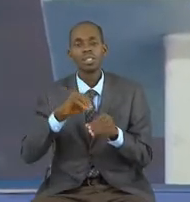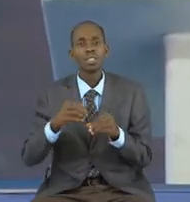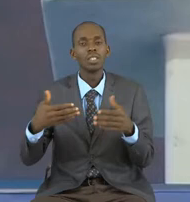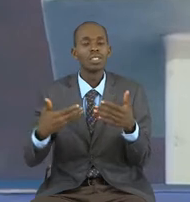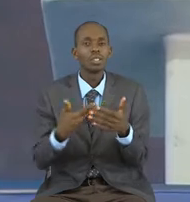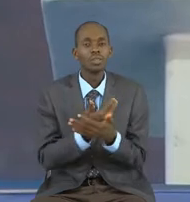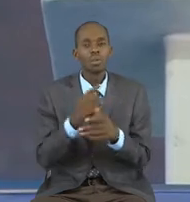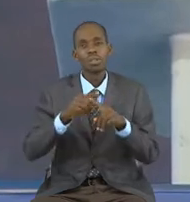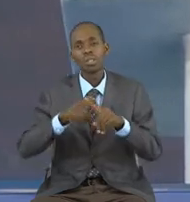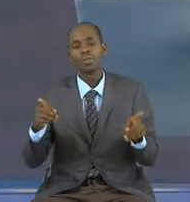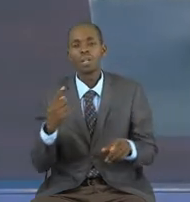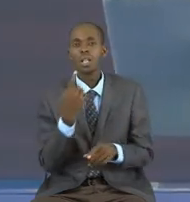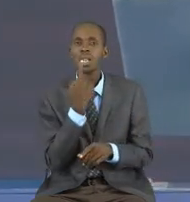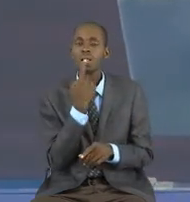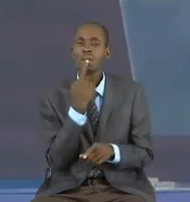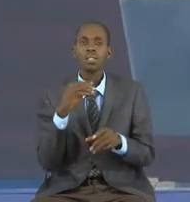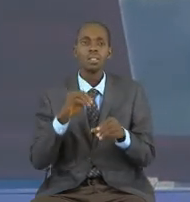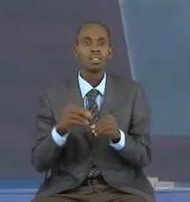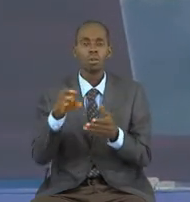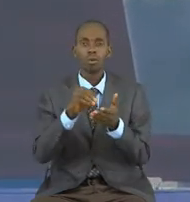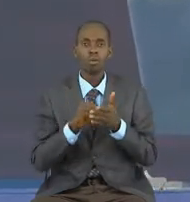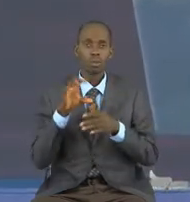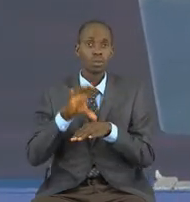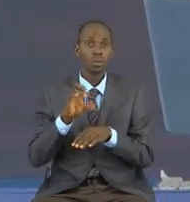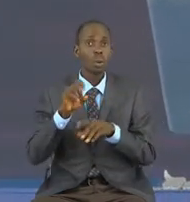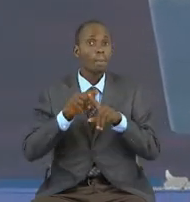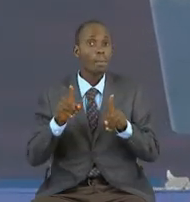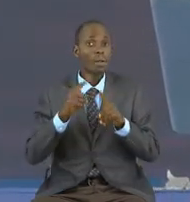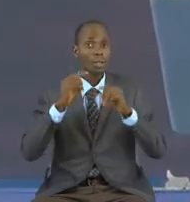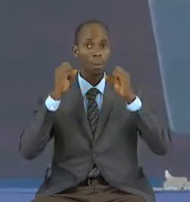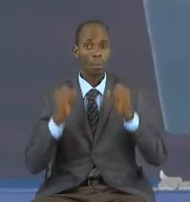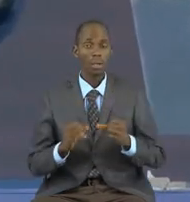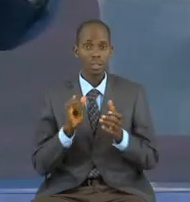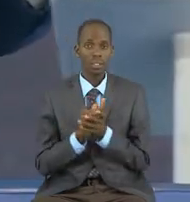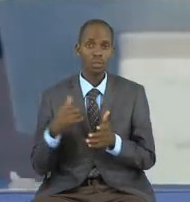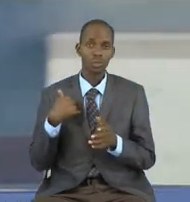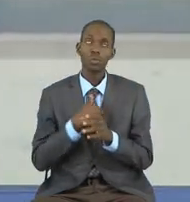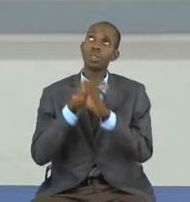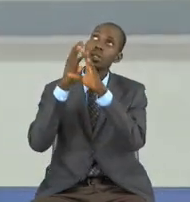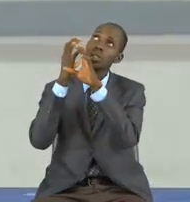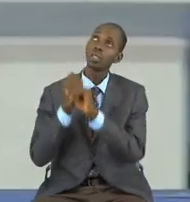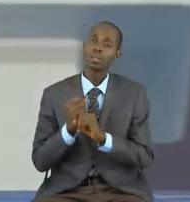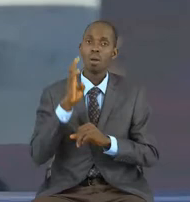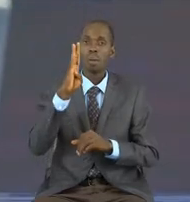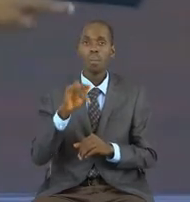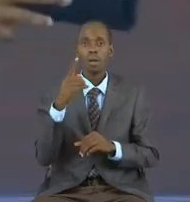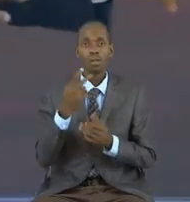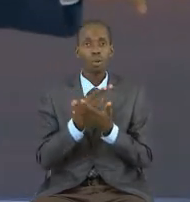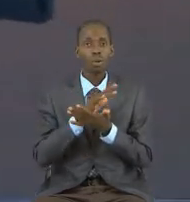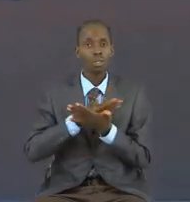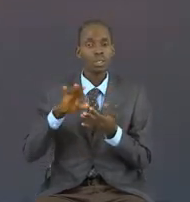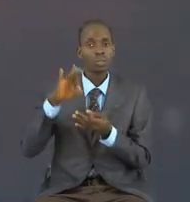assembly. It says the power that we receive by the Holy Ghost is to